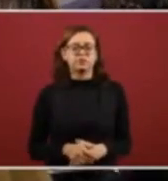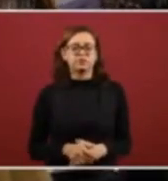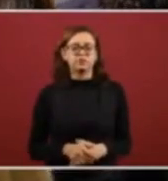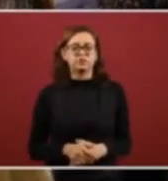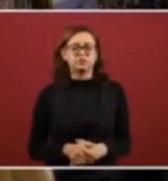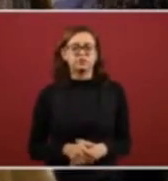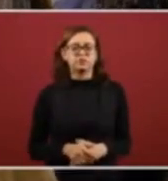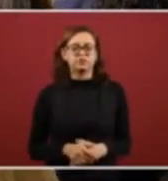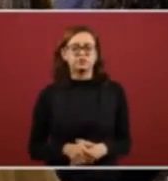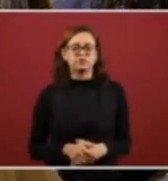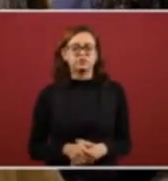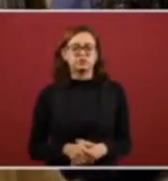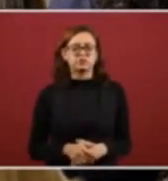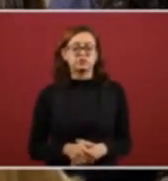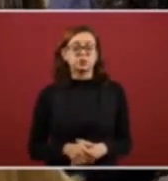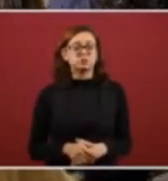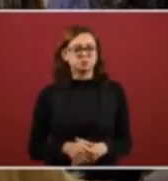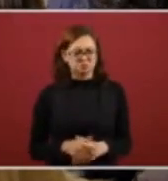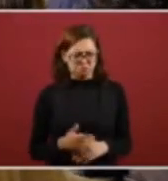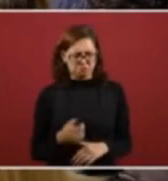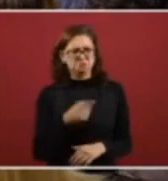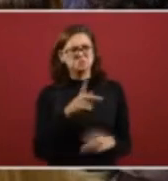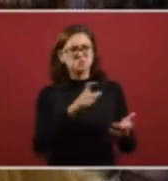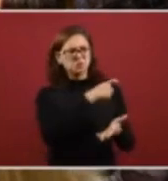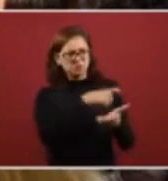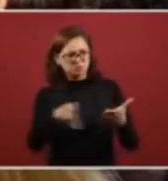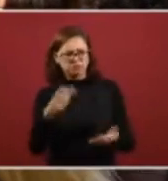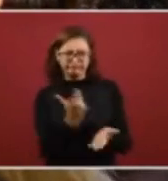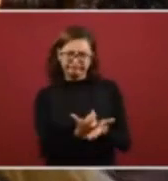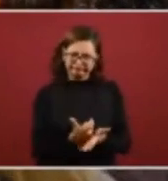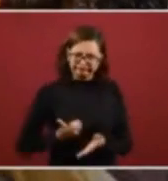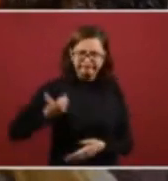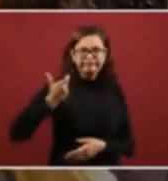And they would pay them a lot.